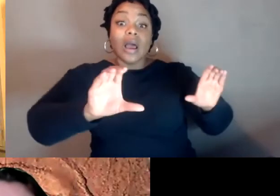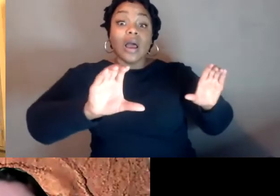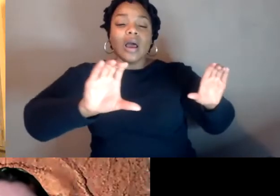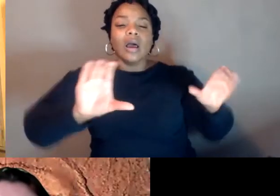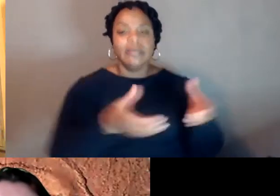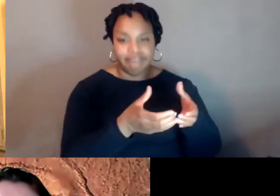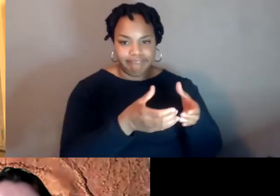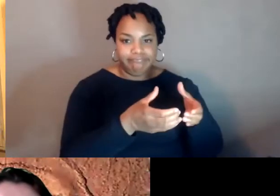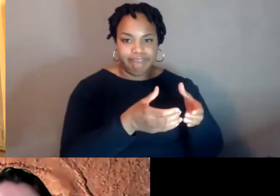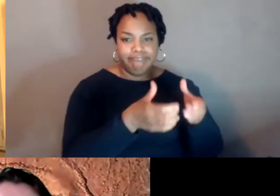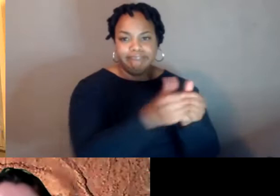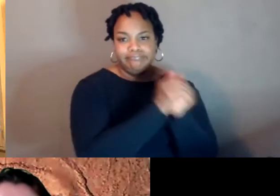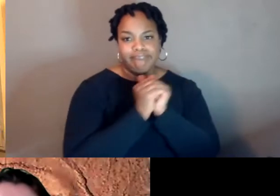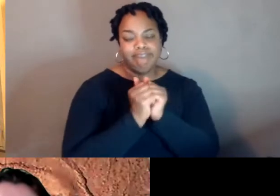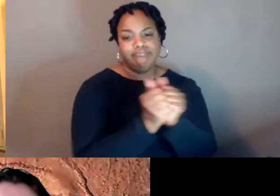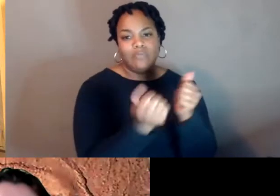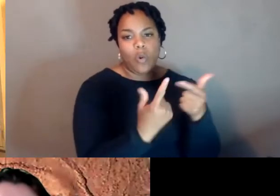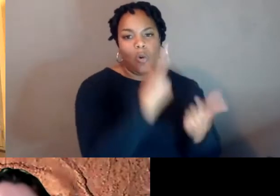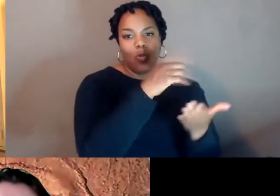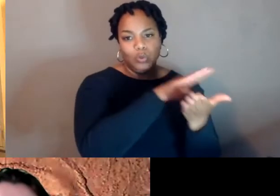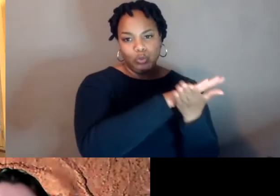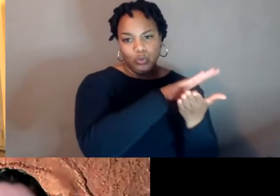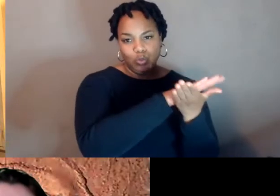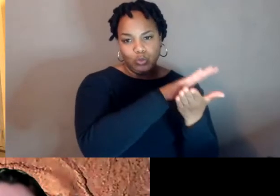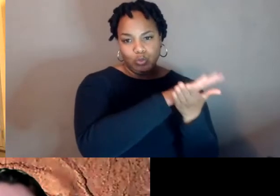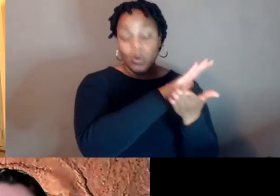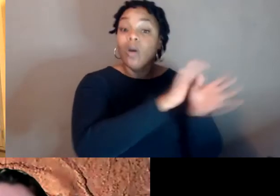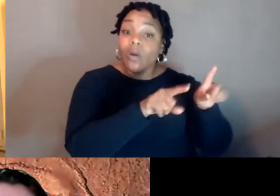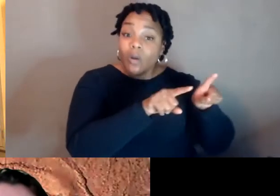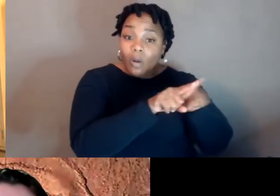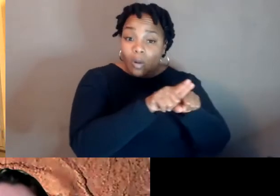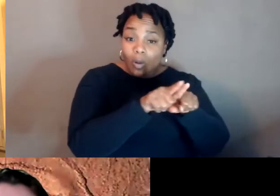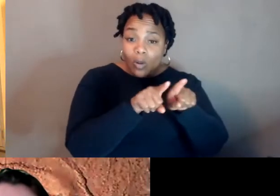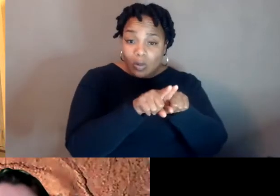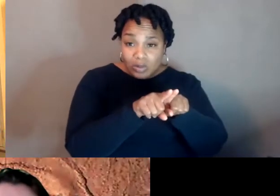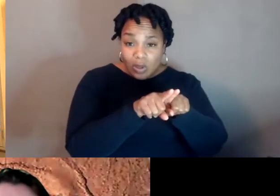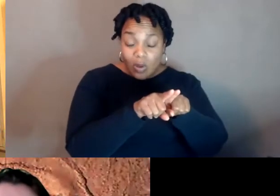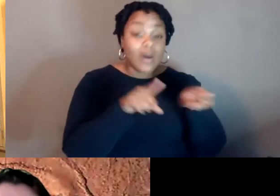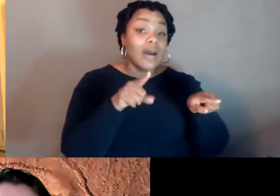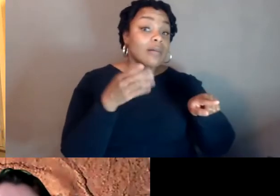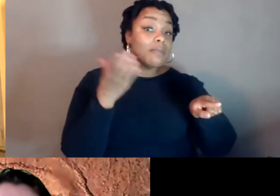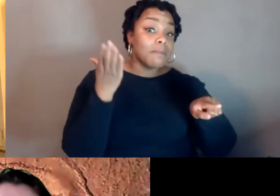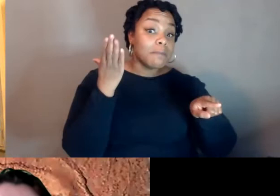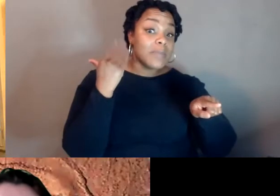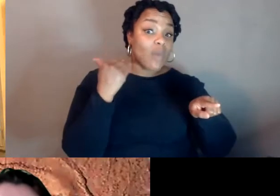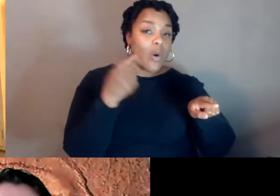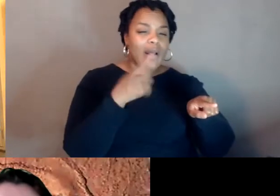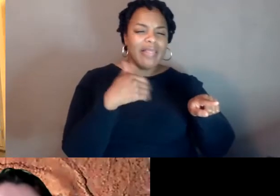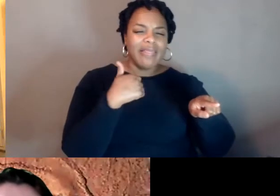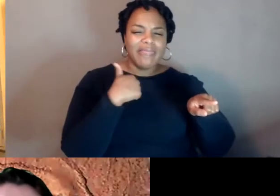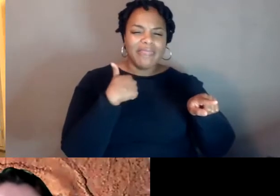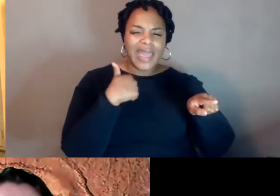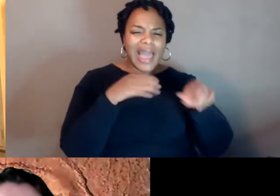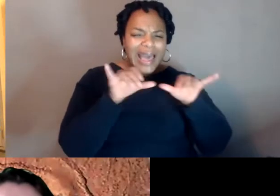the tracking system where they had A, B, and C groups,